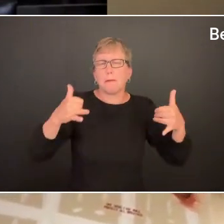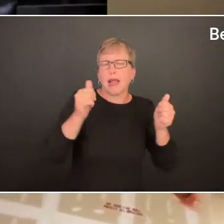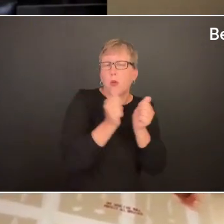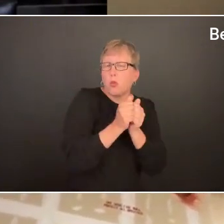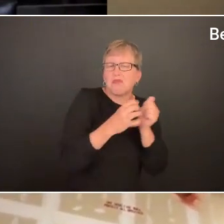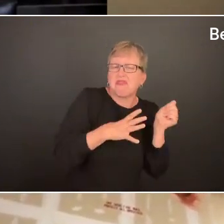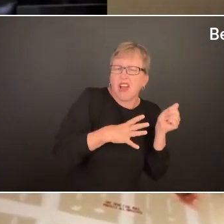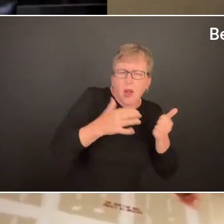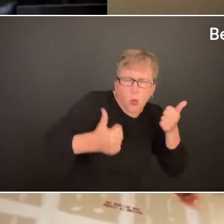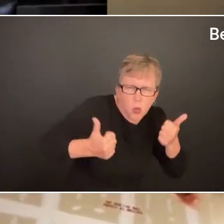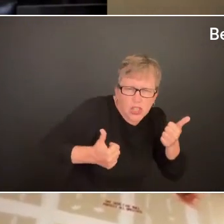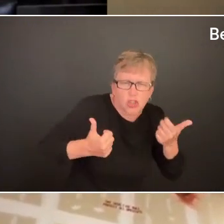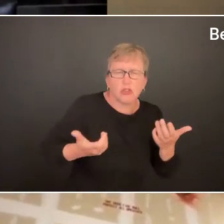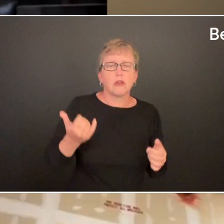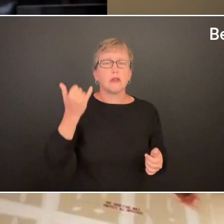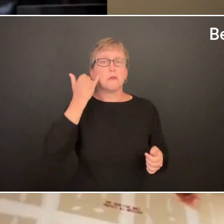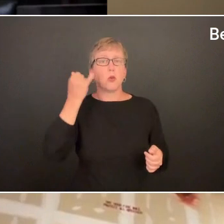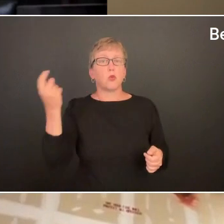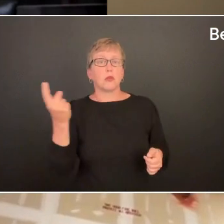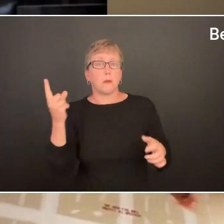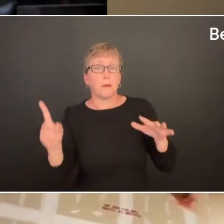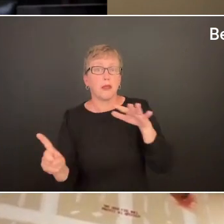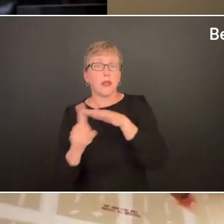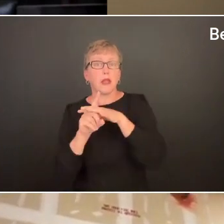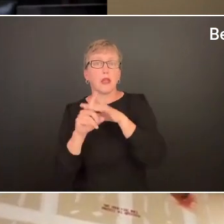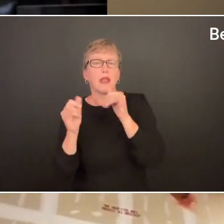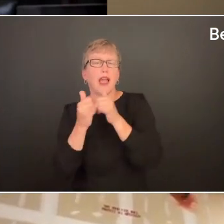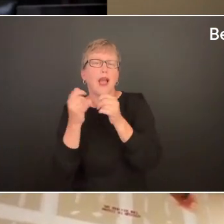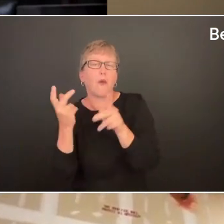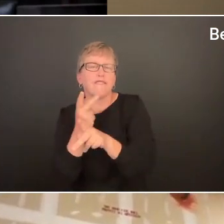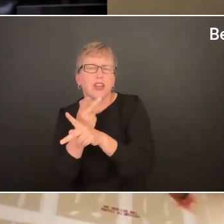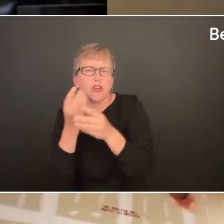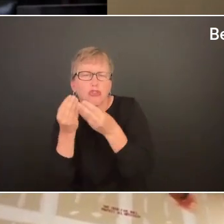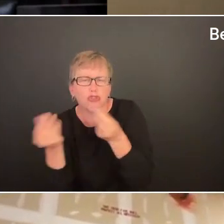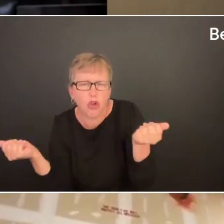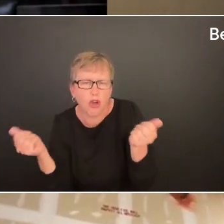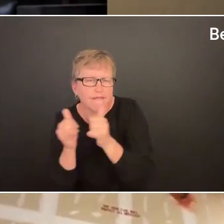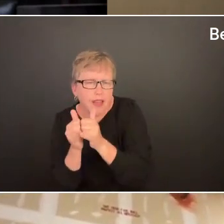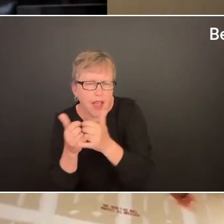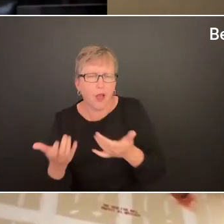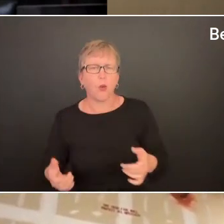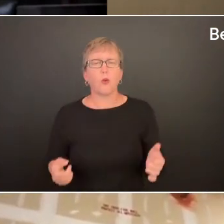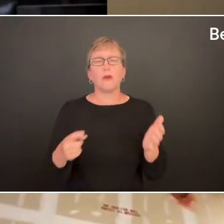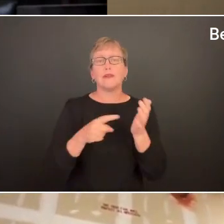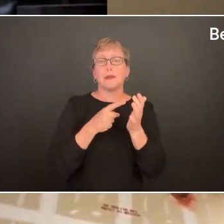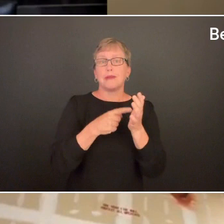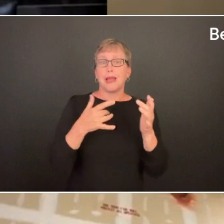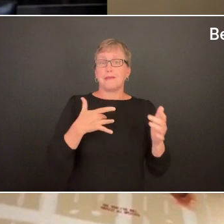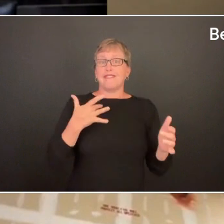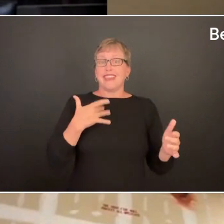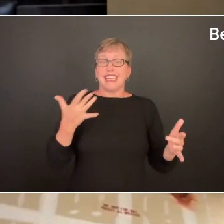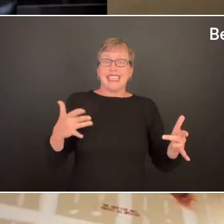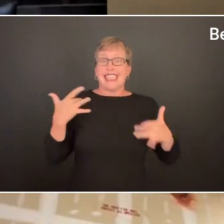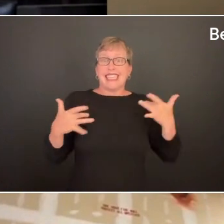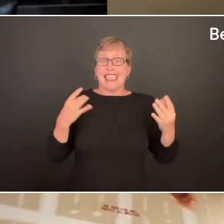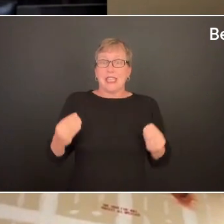excitement, because we can overcome pain through heightened sexual interest. And so